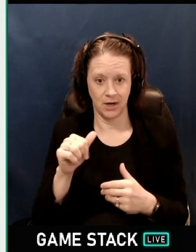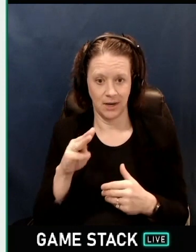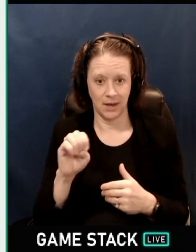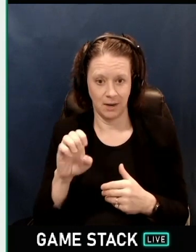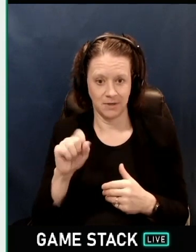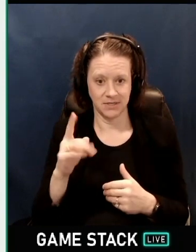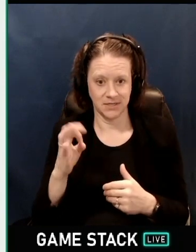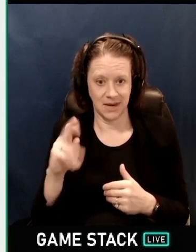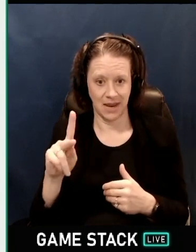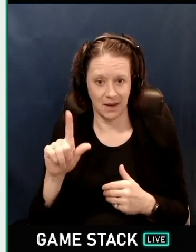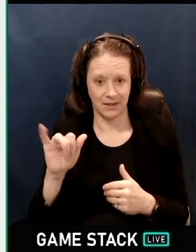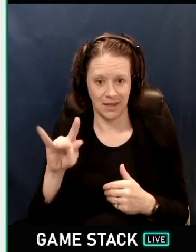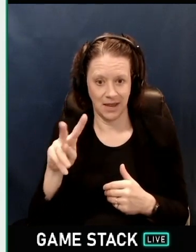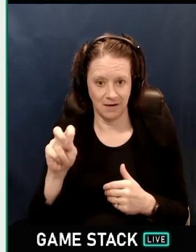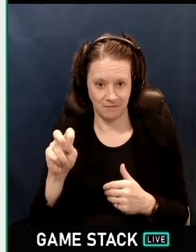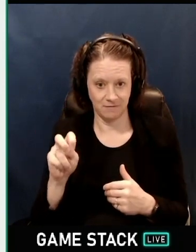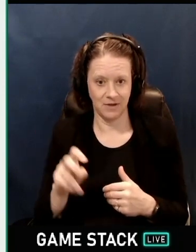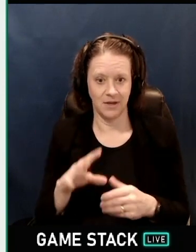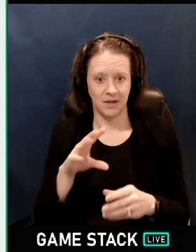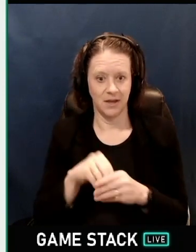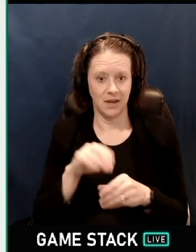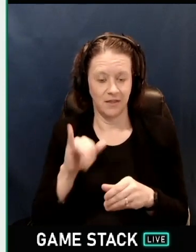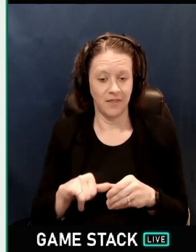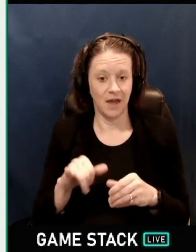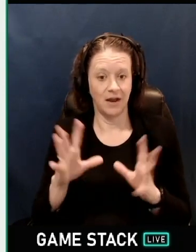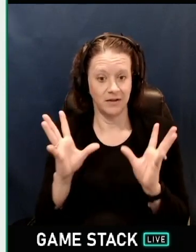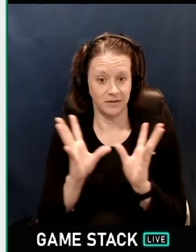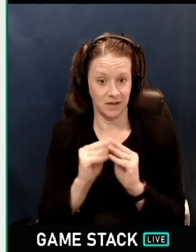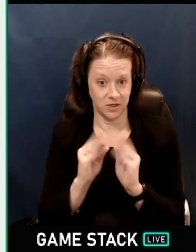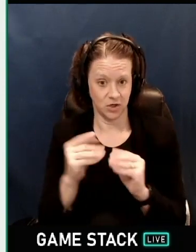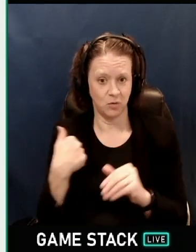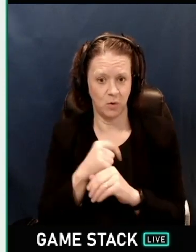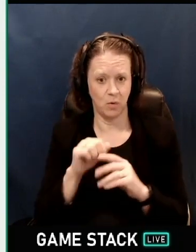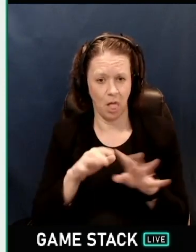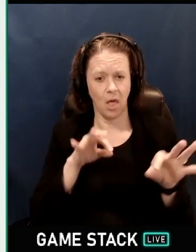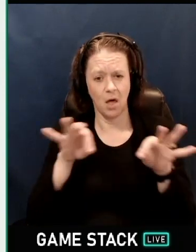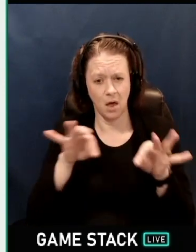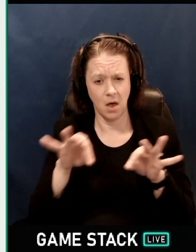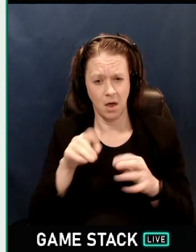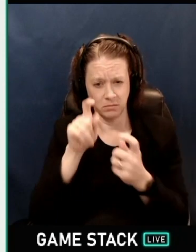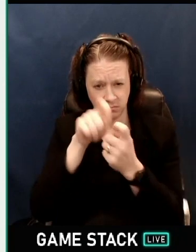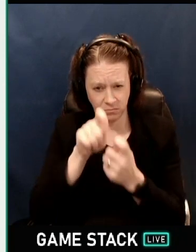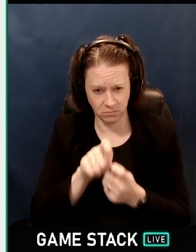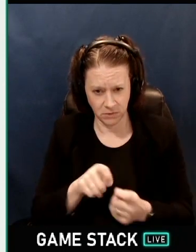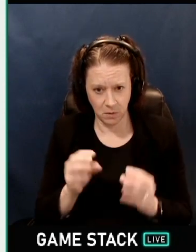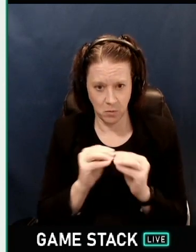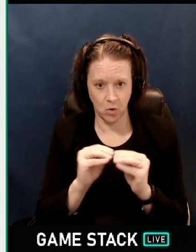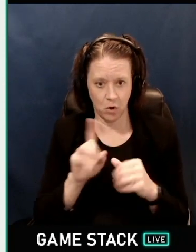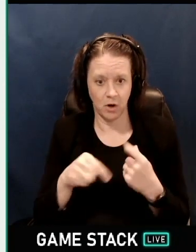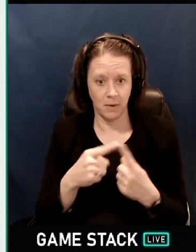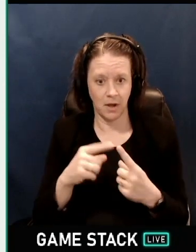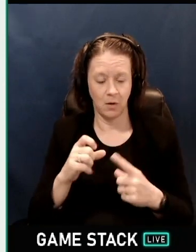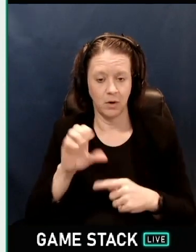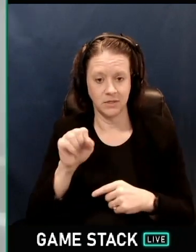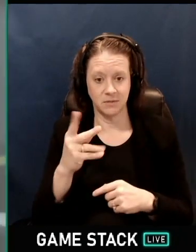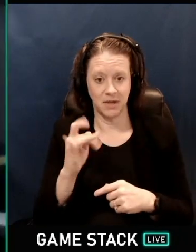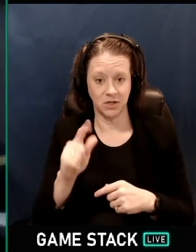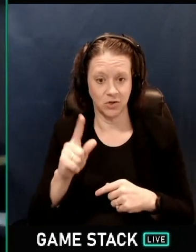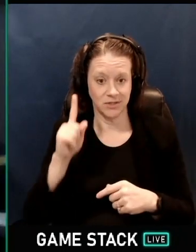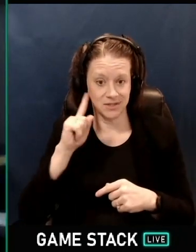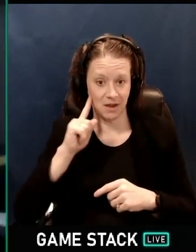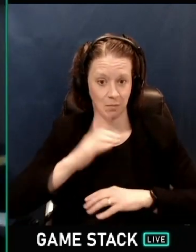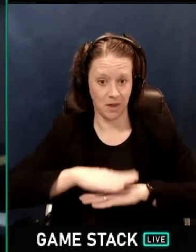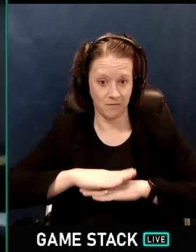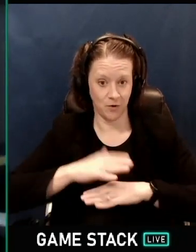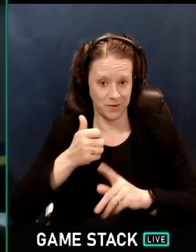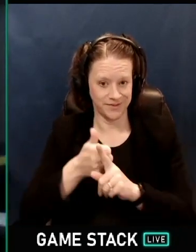In that session, we'll go into a lot more detail on the spatial sound platform itself.